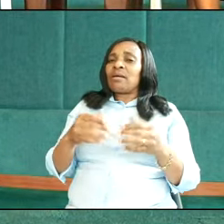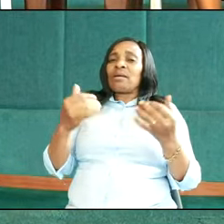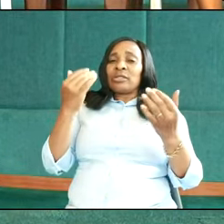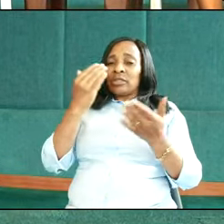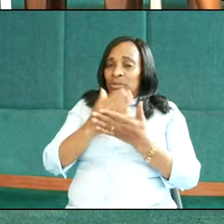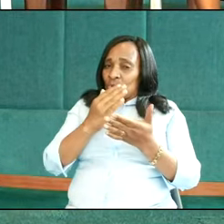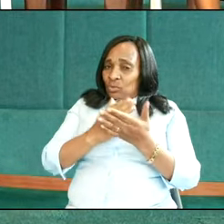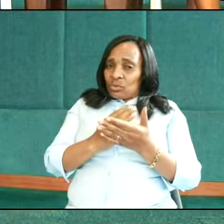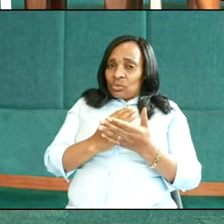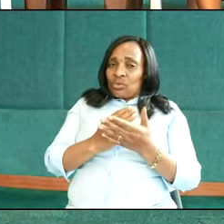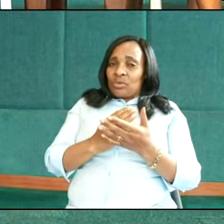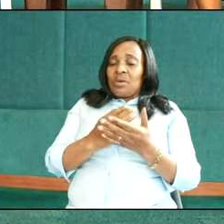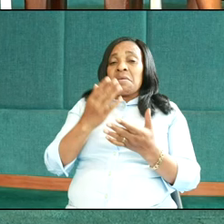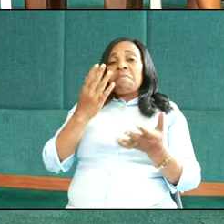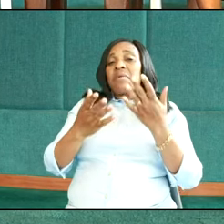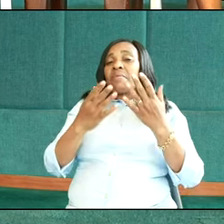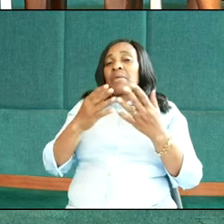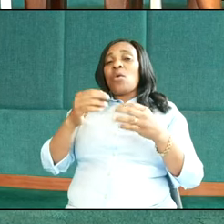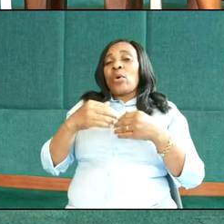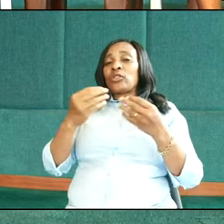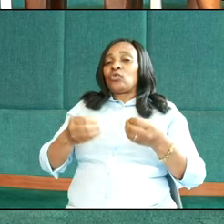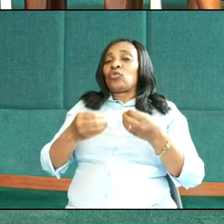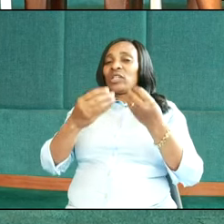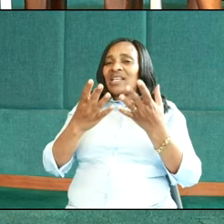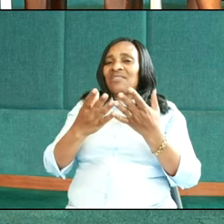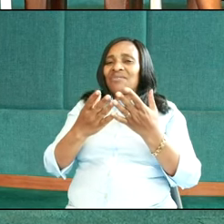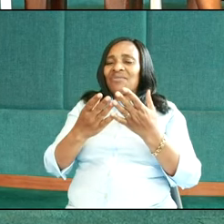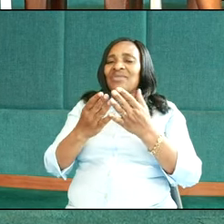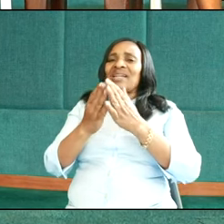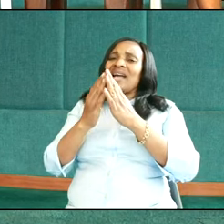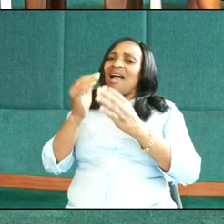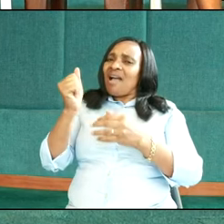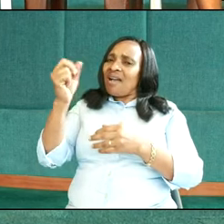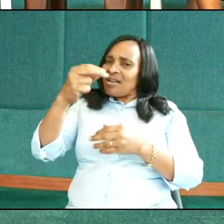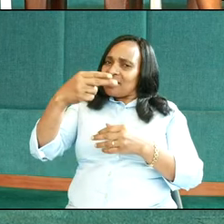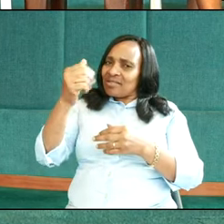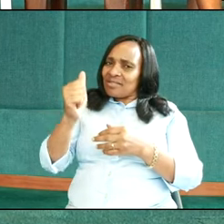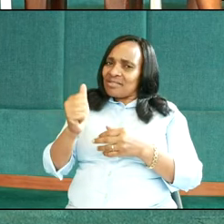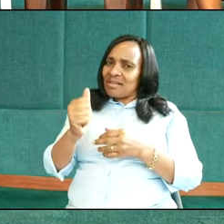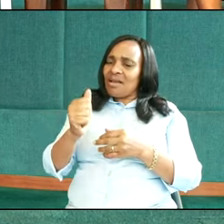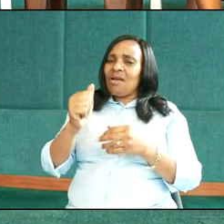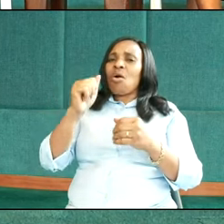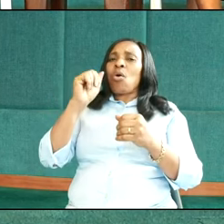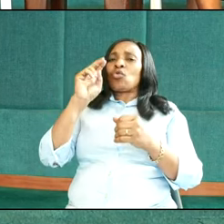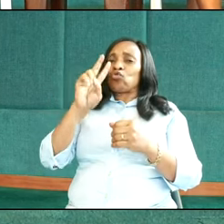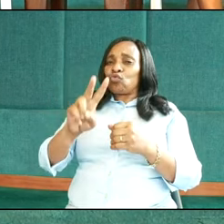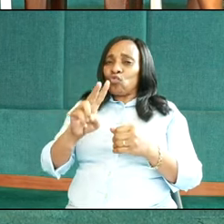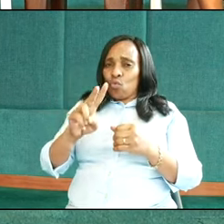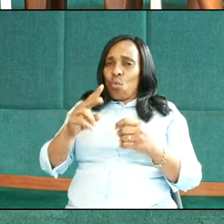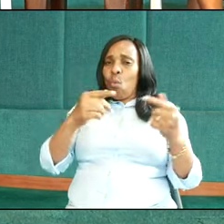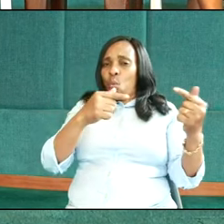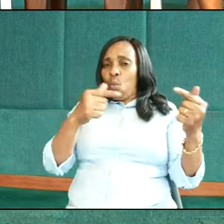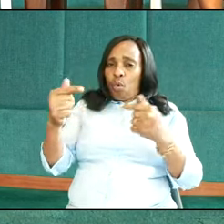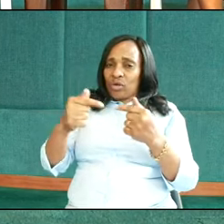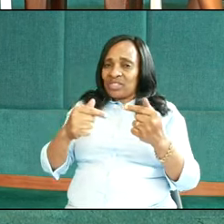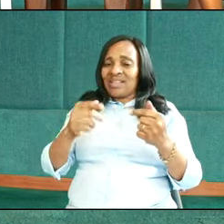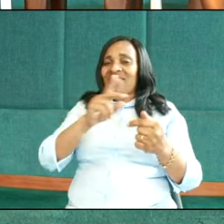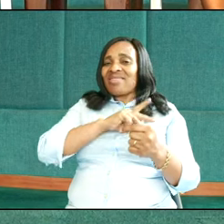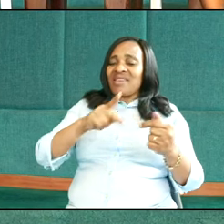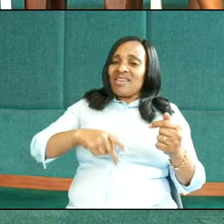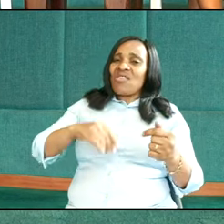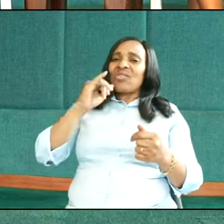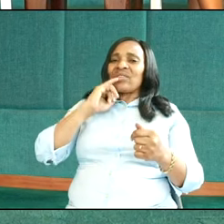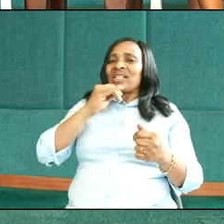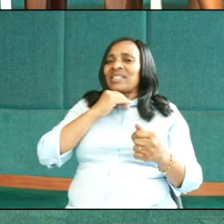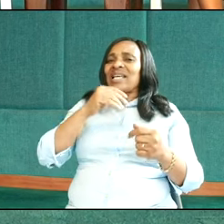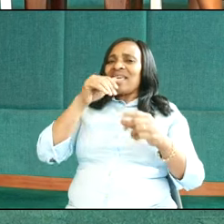That's true. Just perhaps me to give some backstory, you know, Asa at the time was facing two wars, basically. You know, the king of Israel